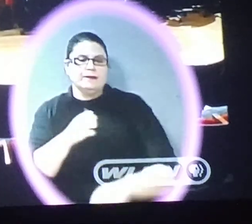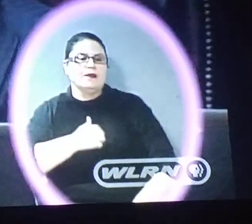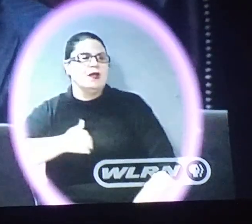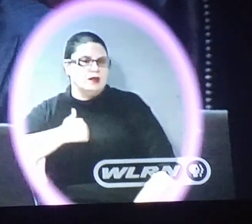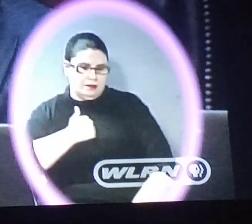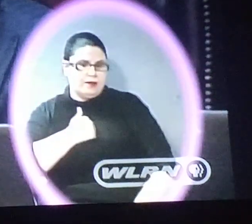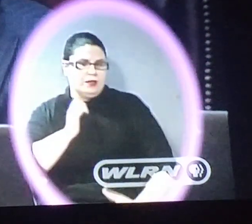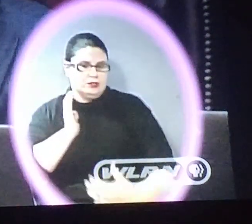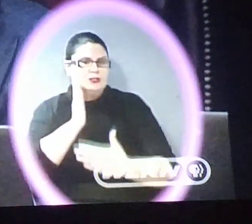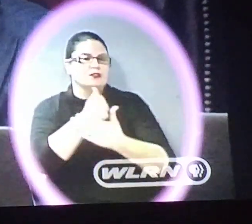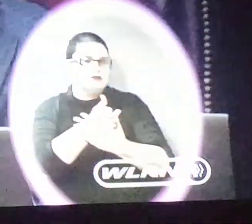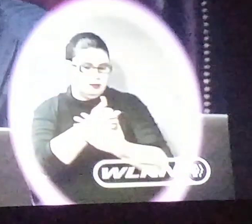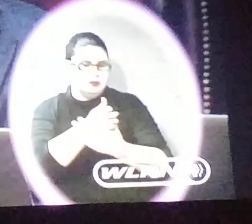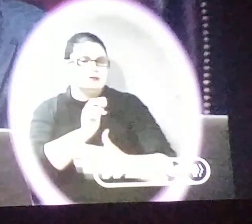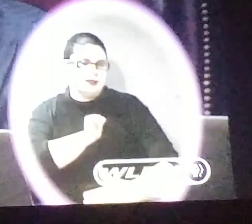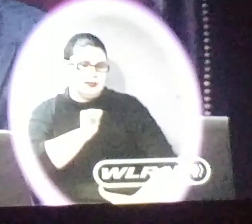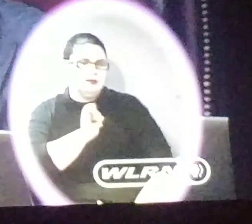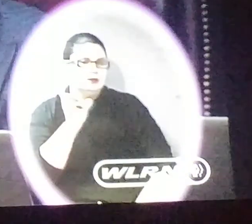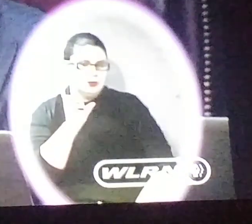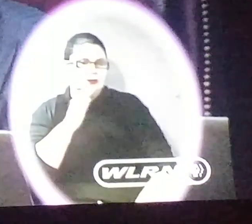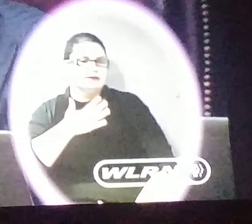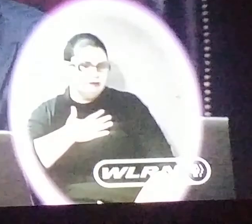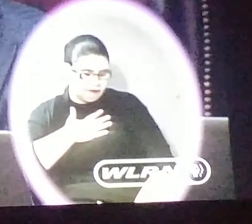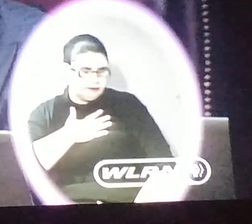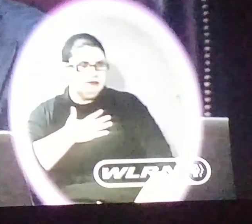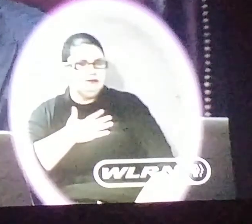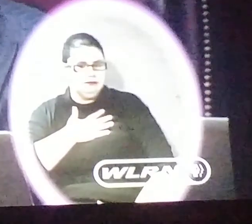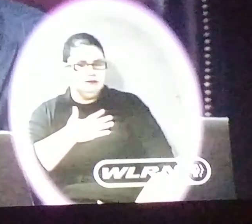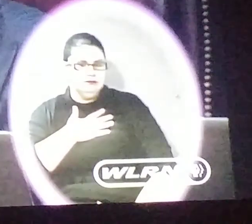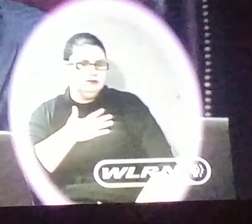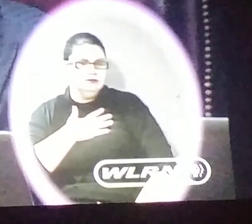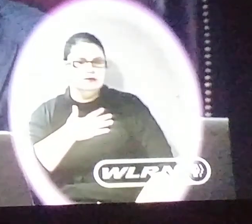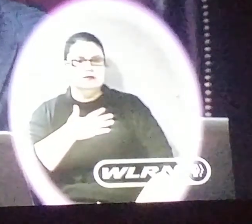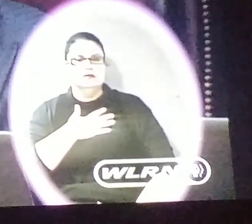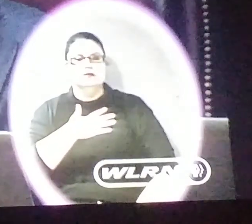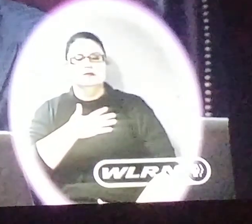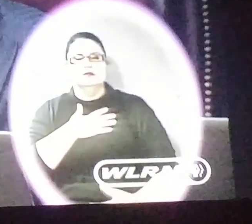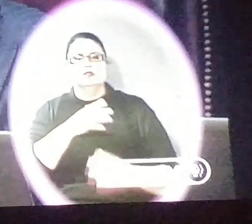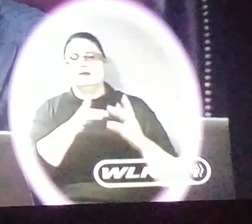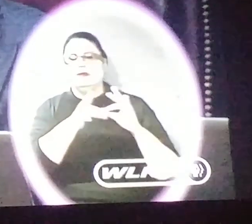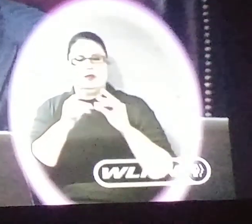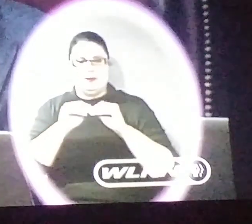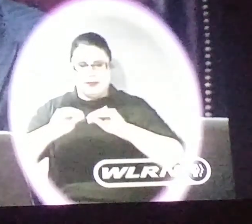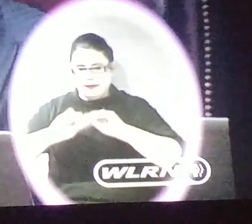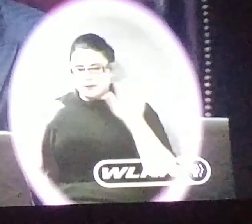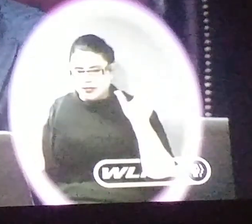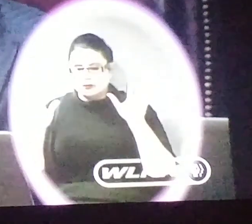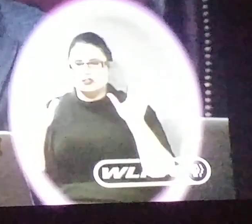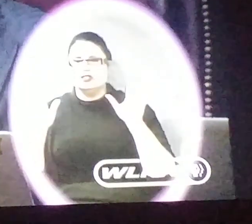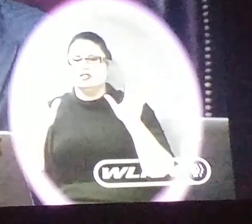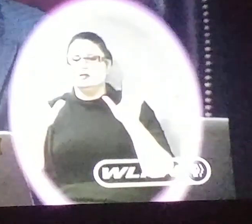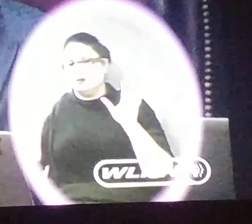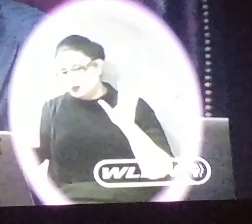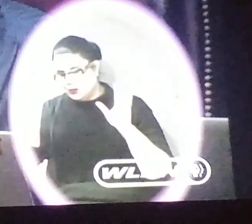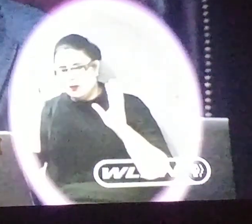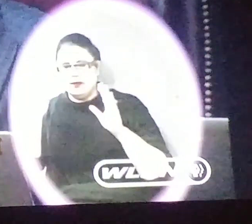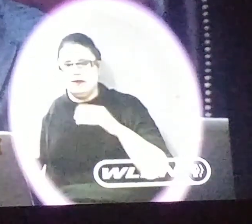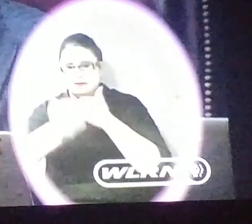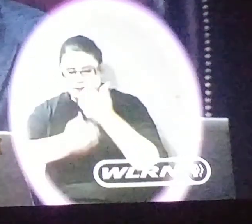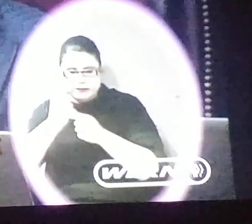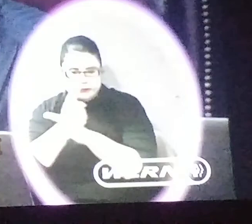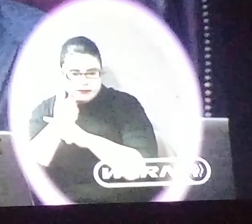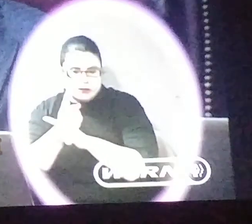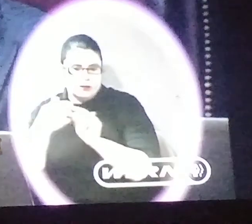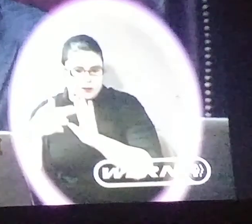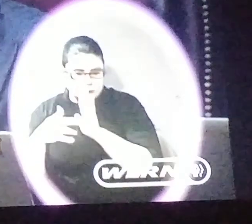the interruption that was made by me, initiated in terms of a point of order for clarification. With respect